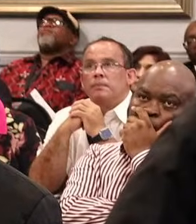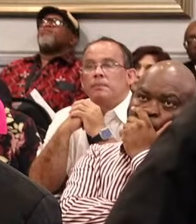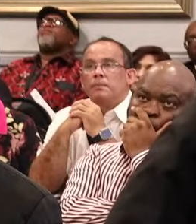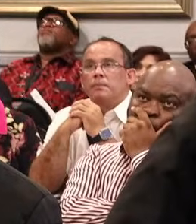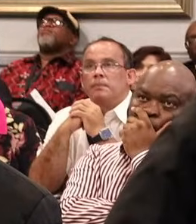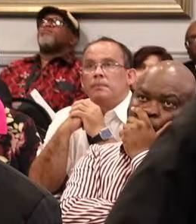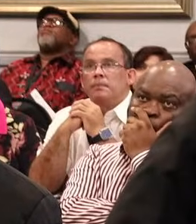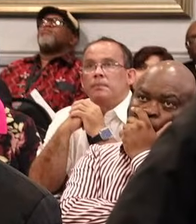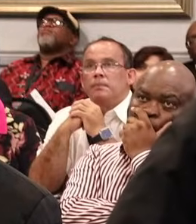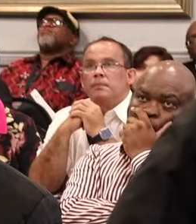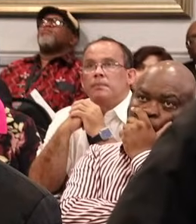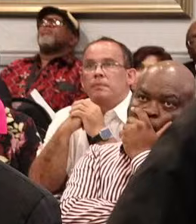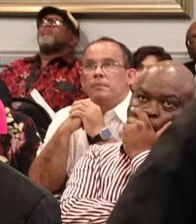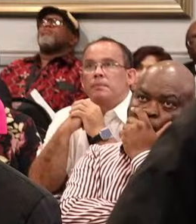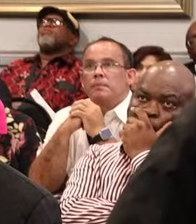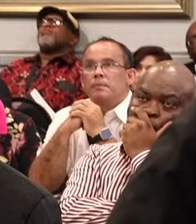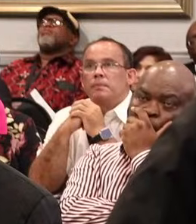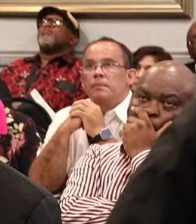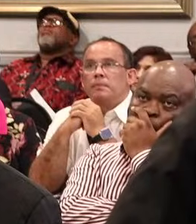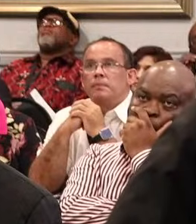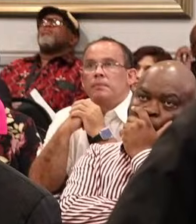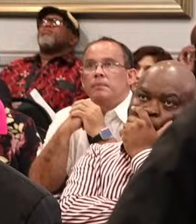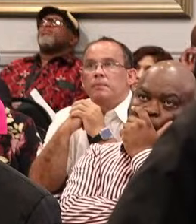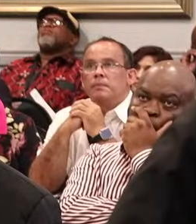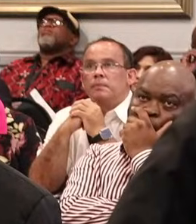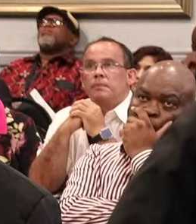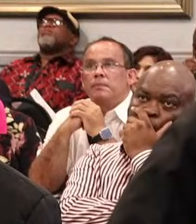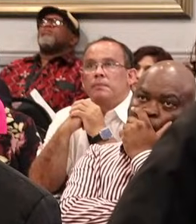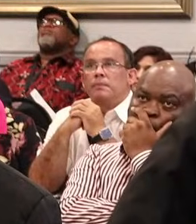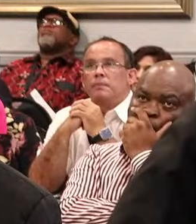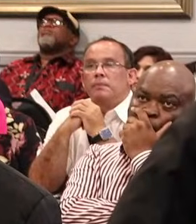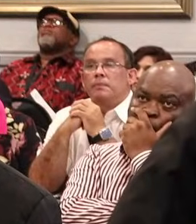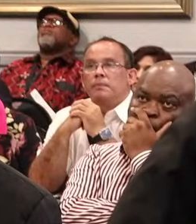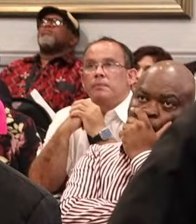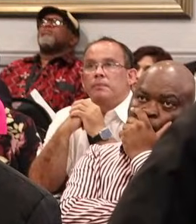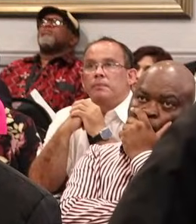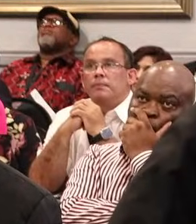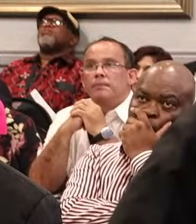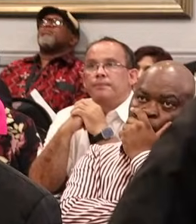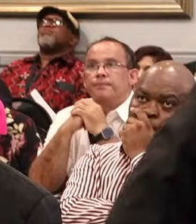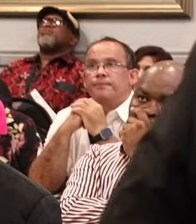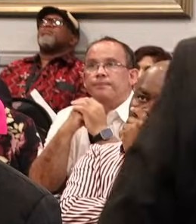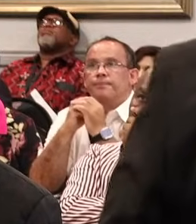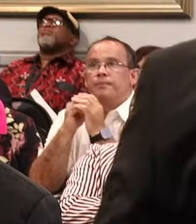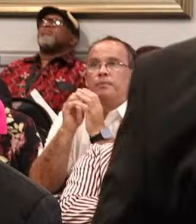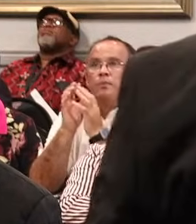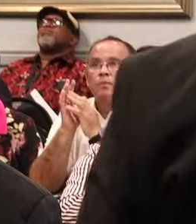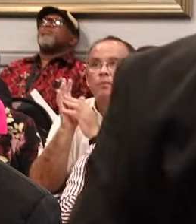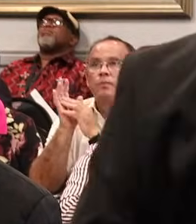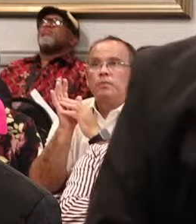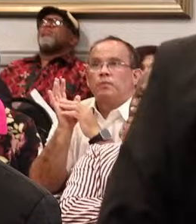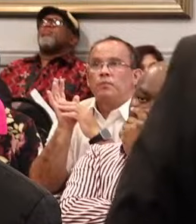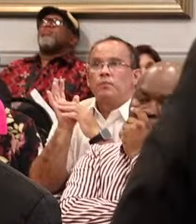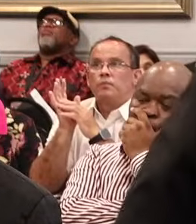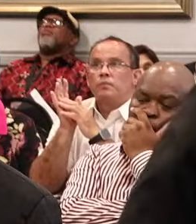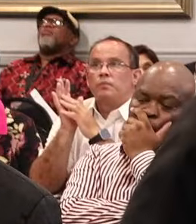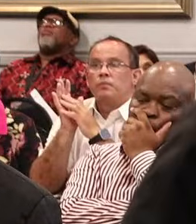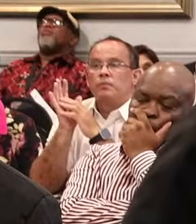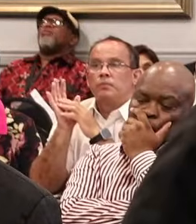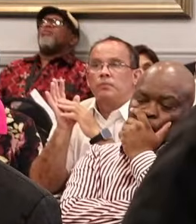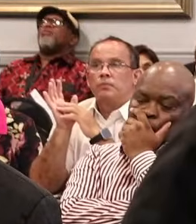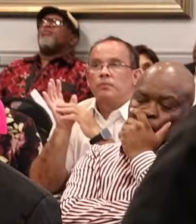time that is, normal school time from 7:30 until 2, or does it extend to, your extra